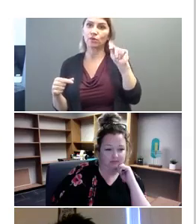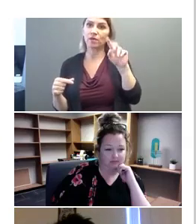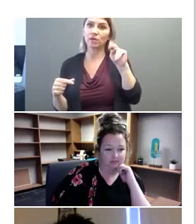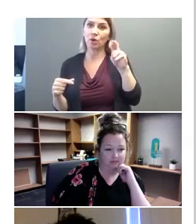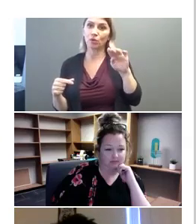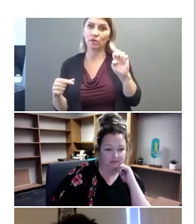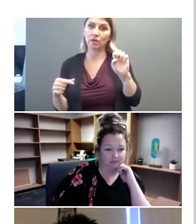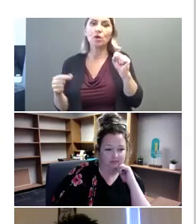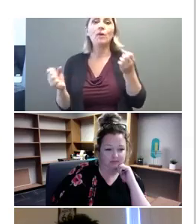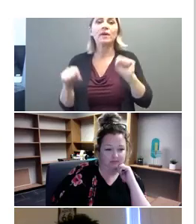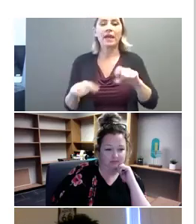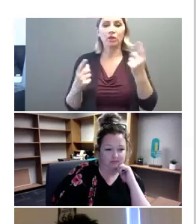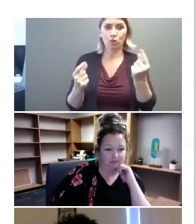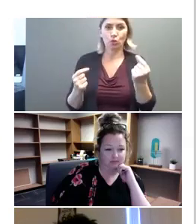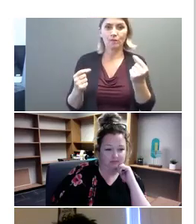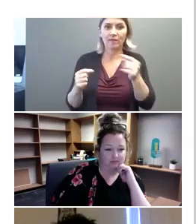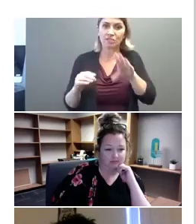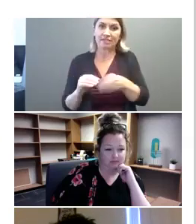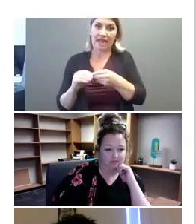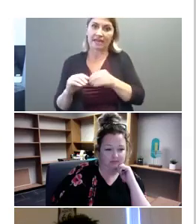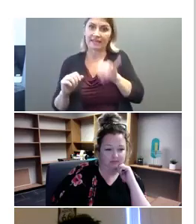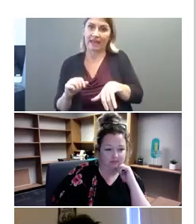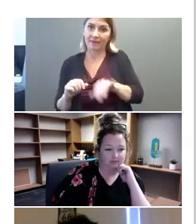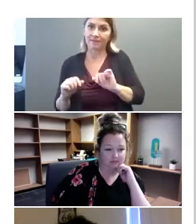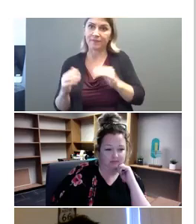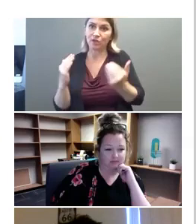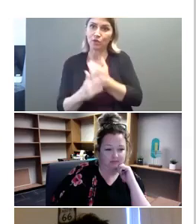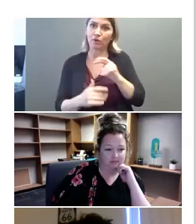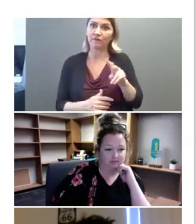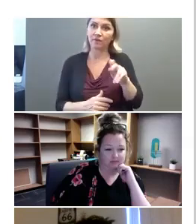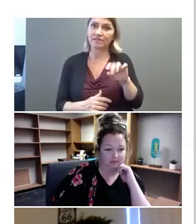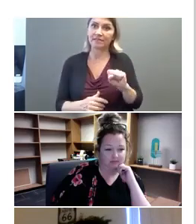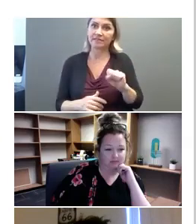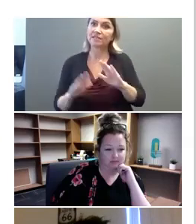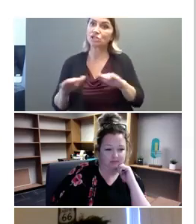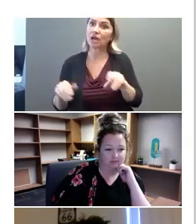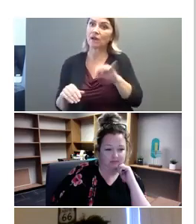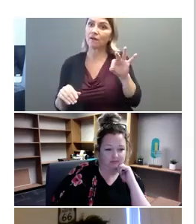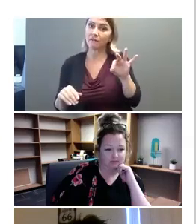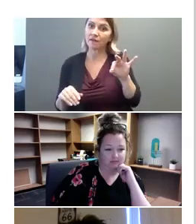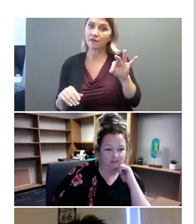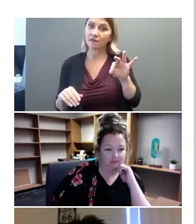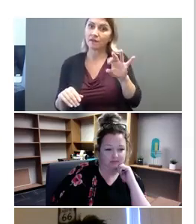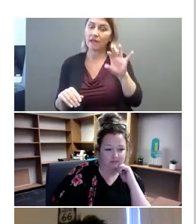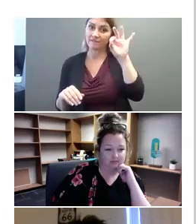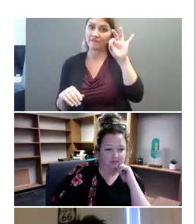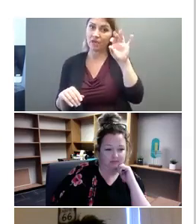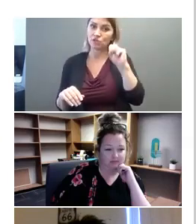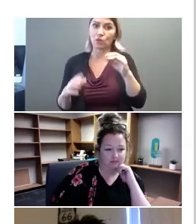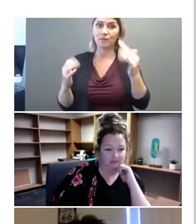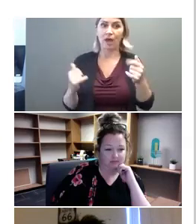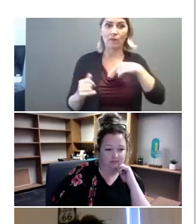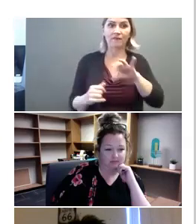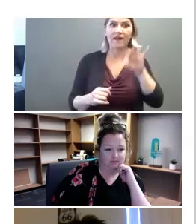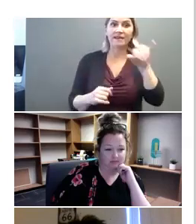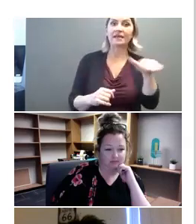what we can do is just add this particular new vertex as a child of F. Now let's say that we find